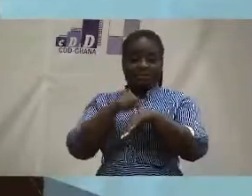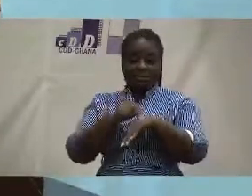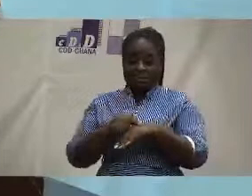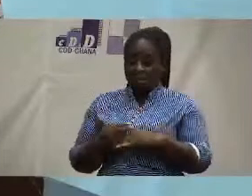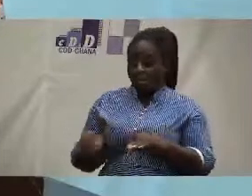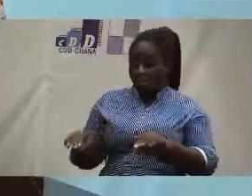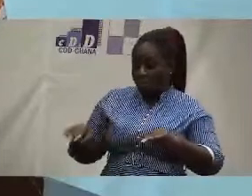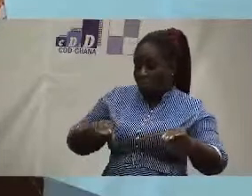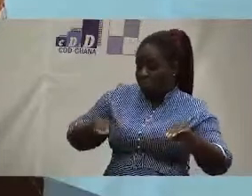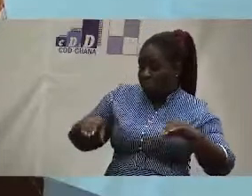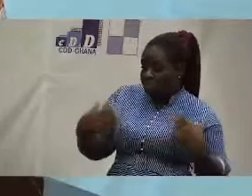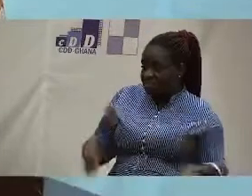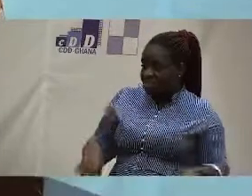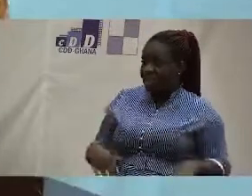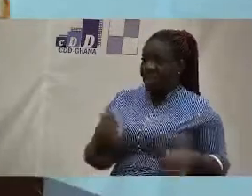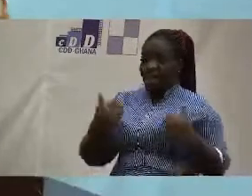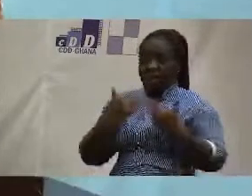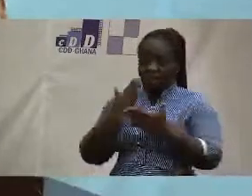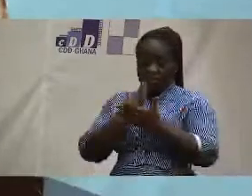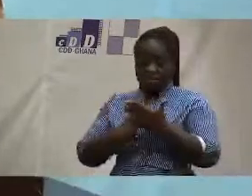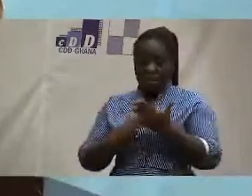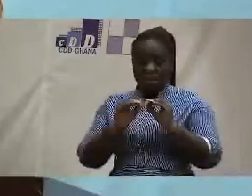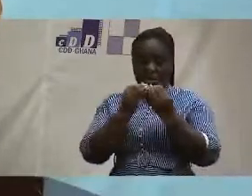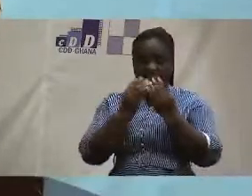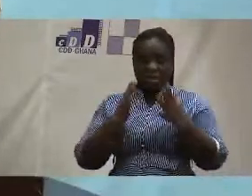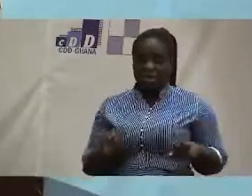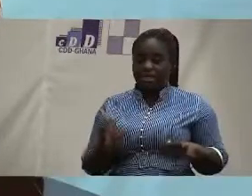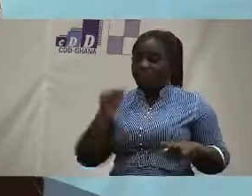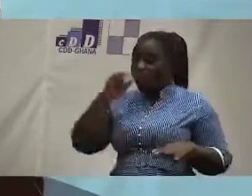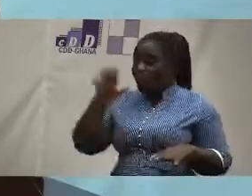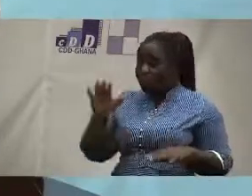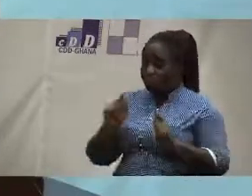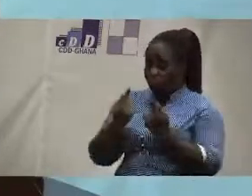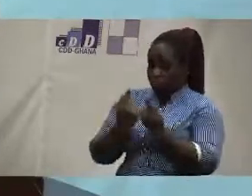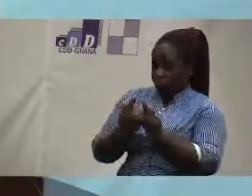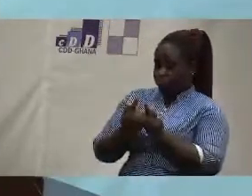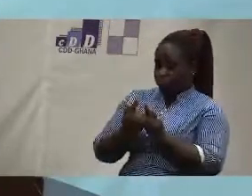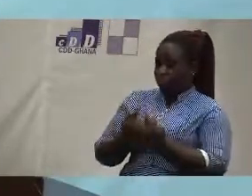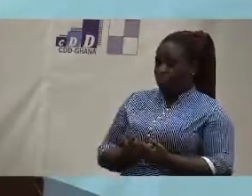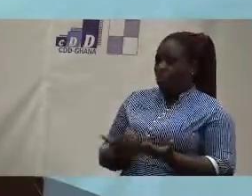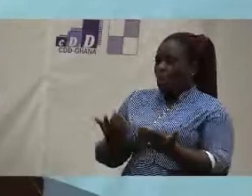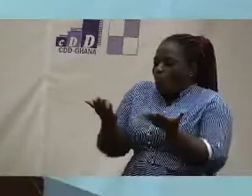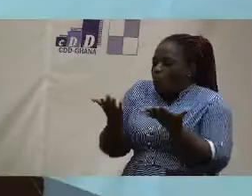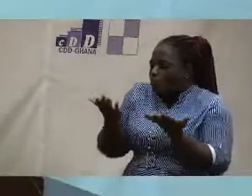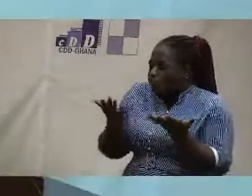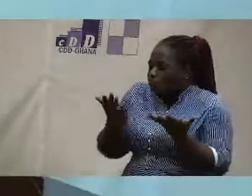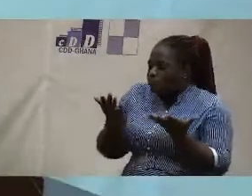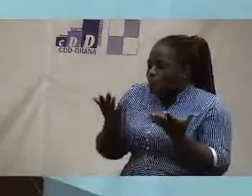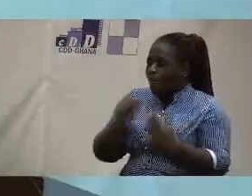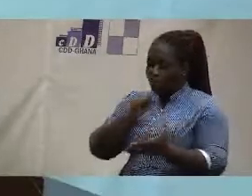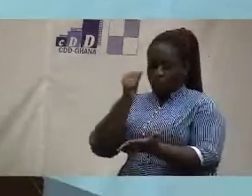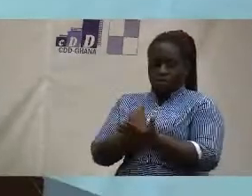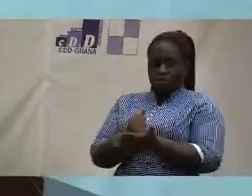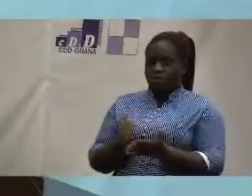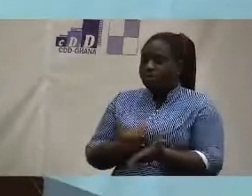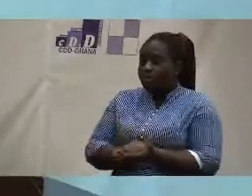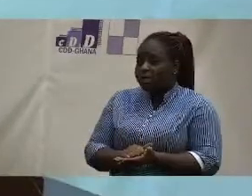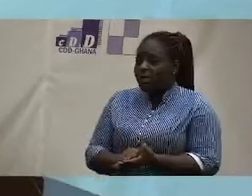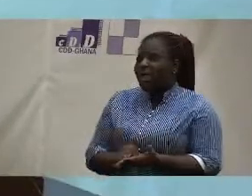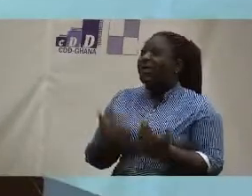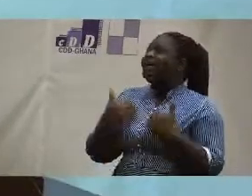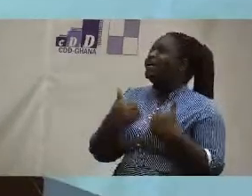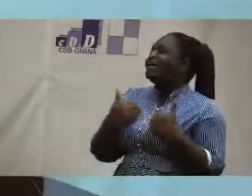movement, or we even have some organized as women groups who worked and articulated to ensure that